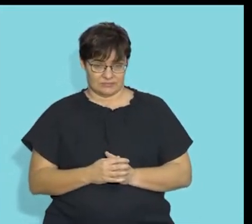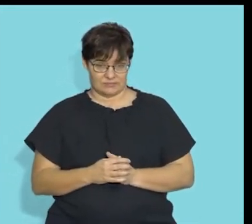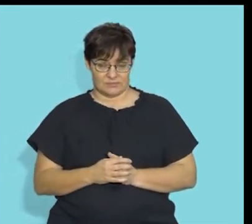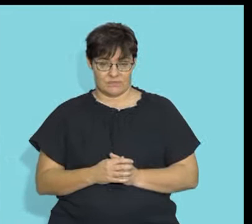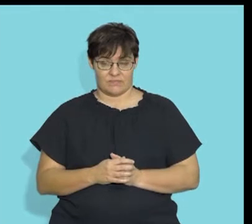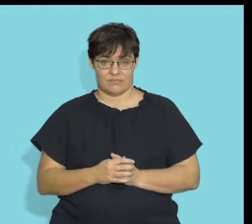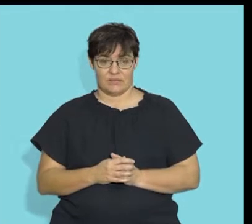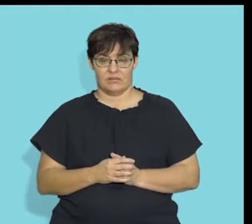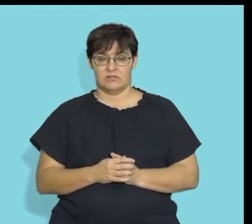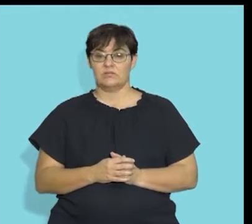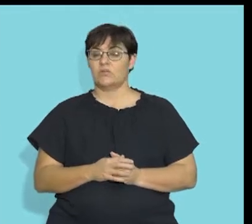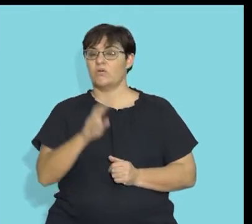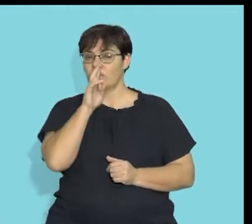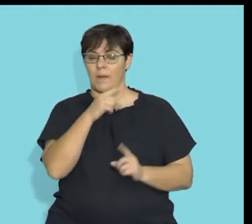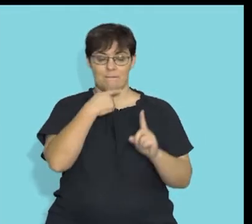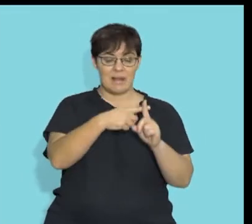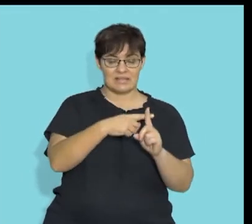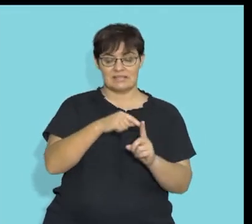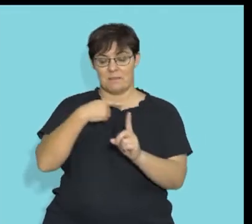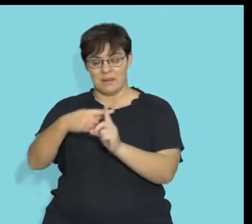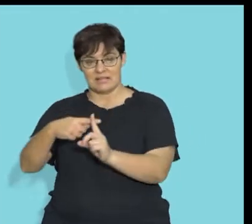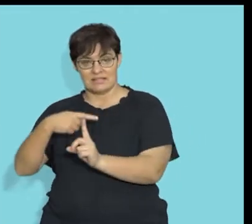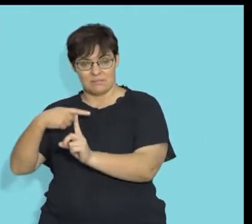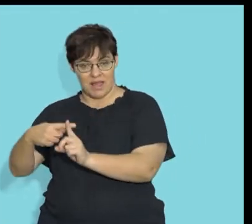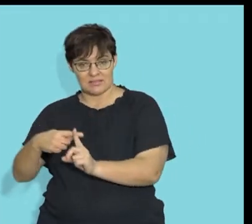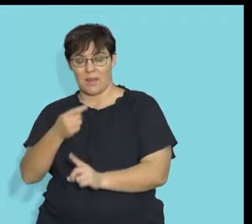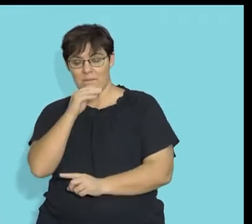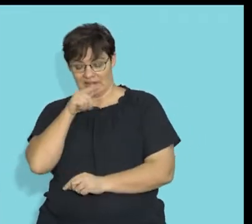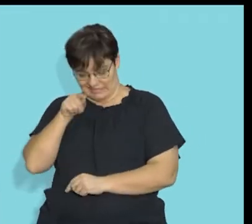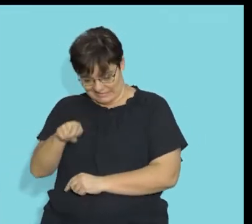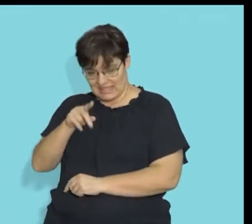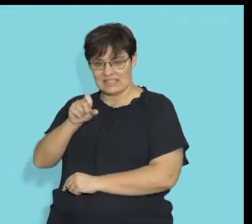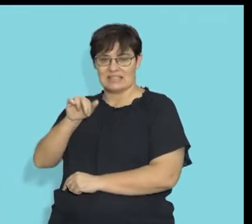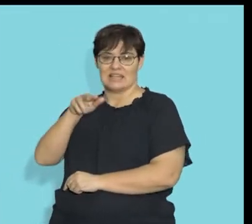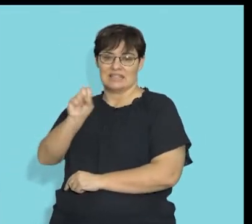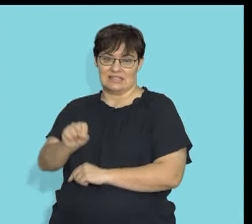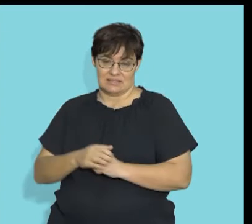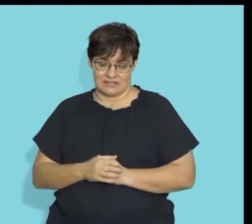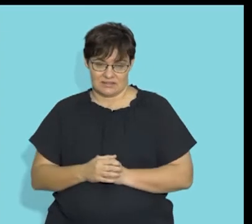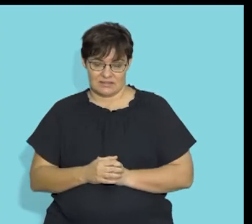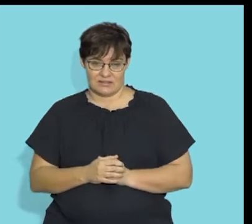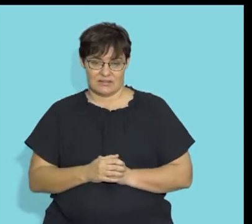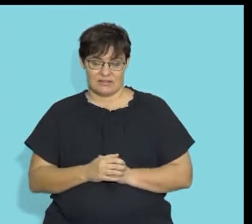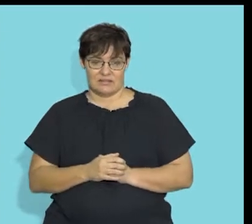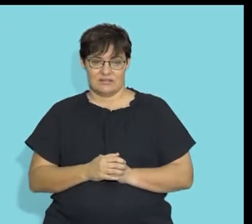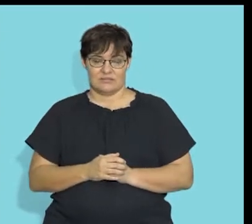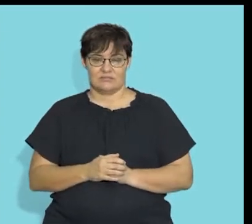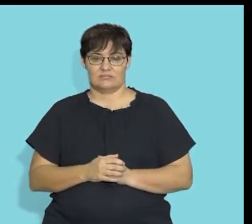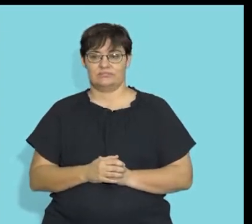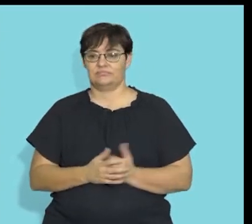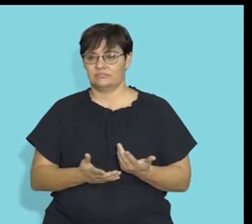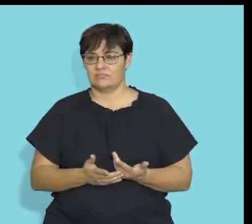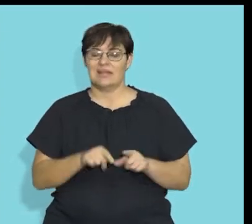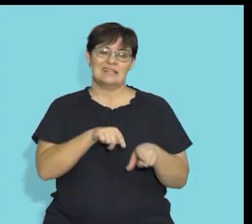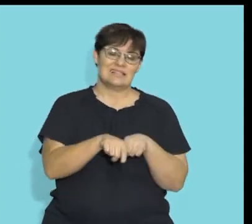sequence together. So seeing those plus signs are giving me an indication that this is in fact a series. So